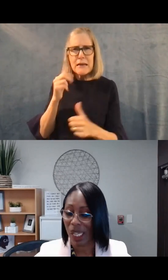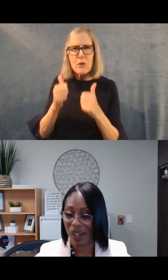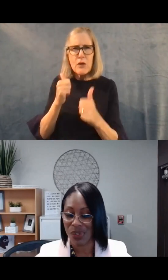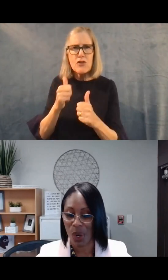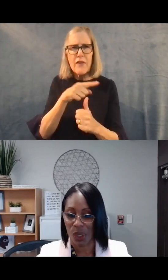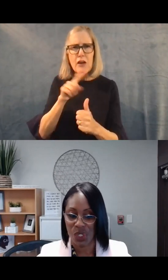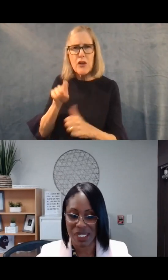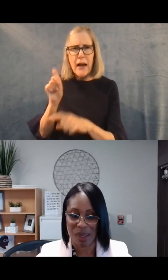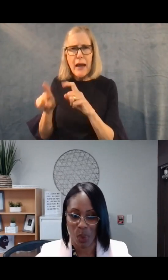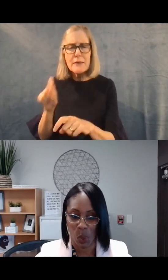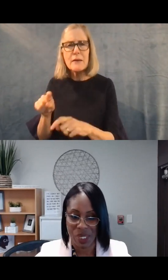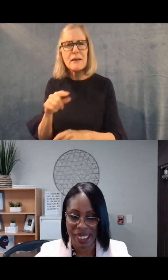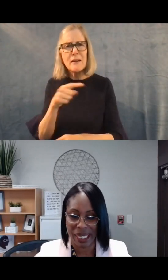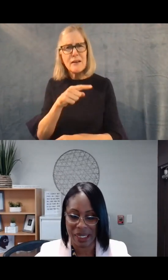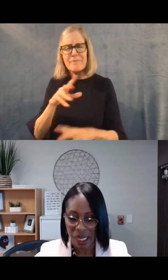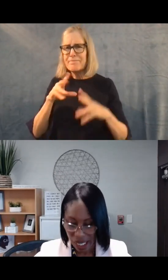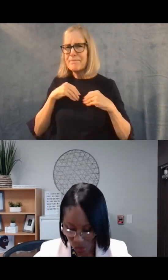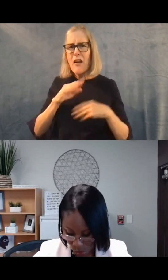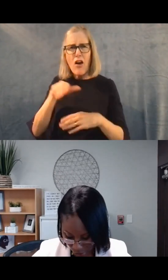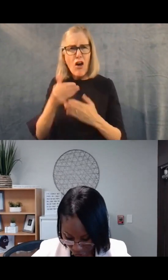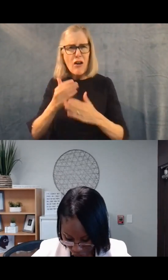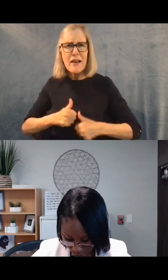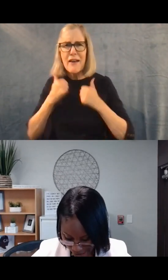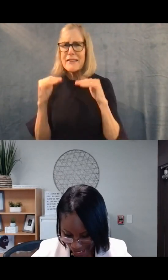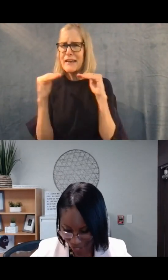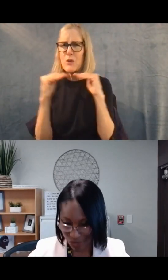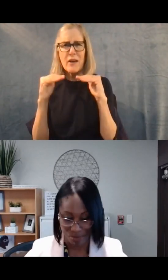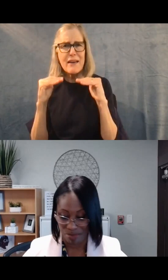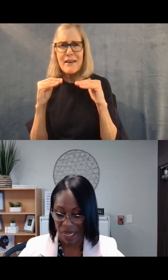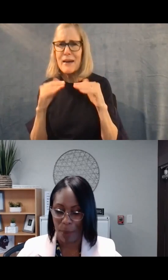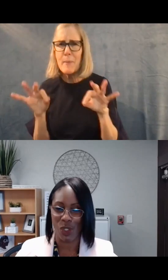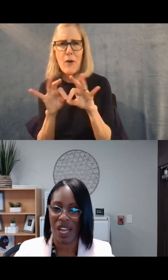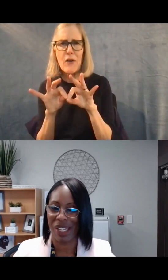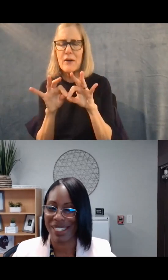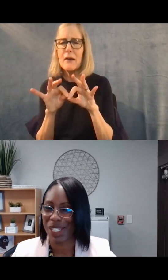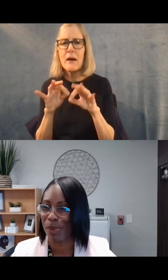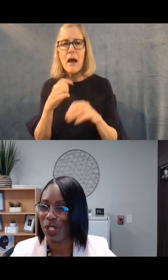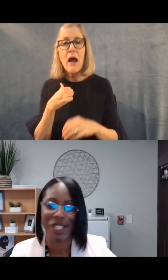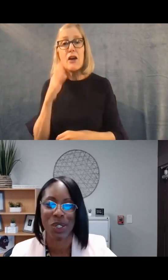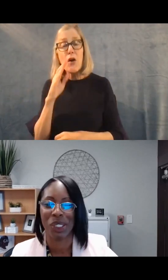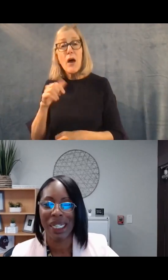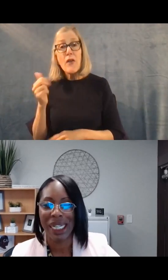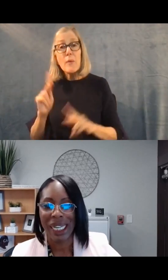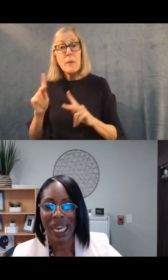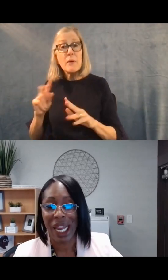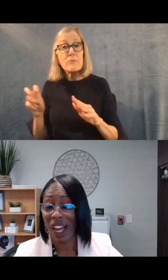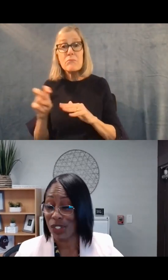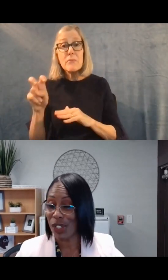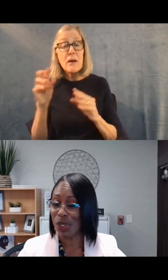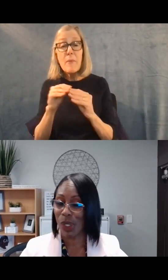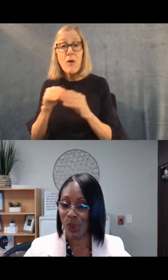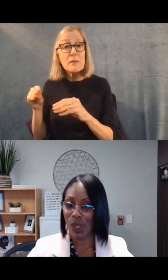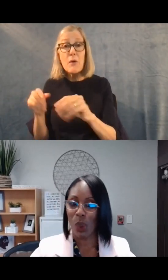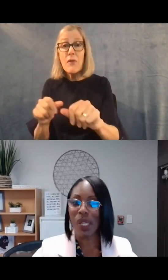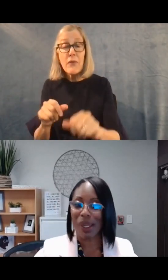all lives are just as important. And I do know other folks that have been able to navigate the system much easier. And I have